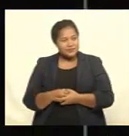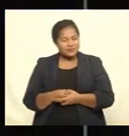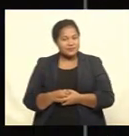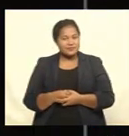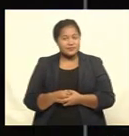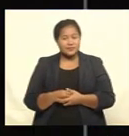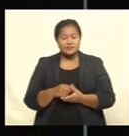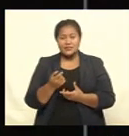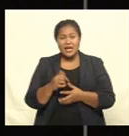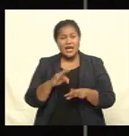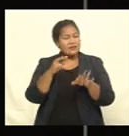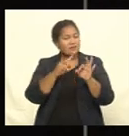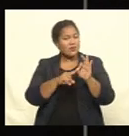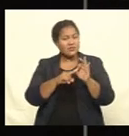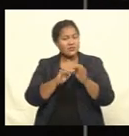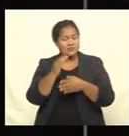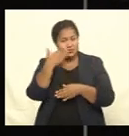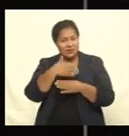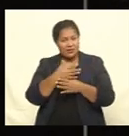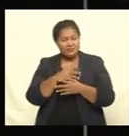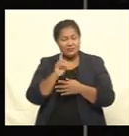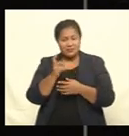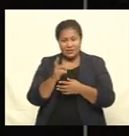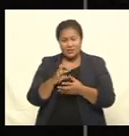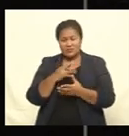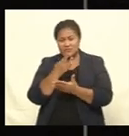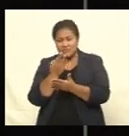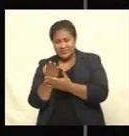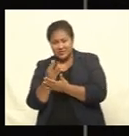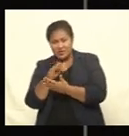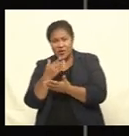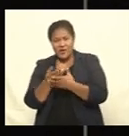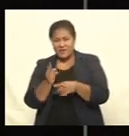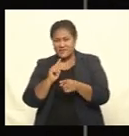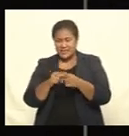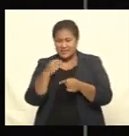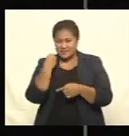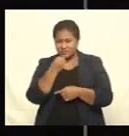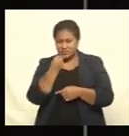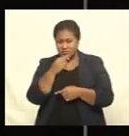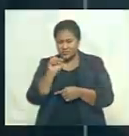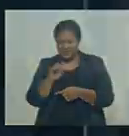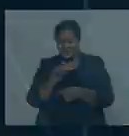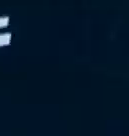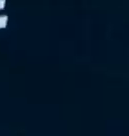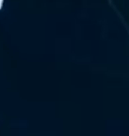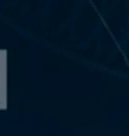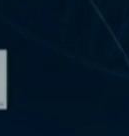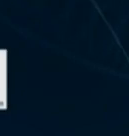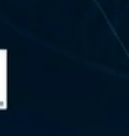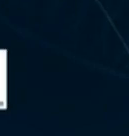And in Fijian Pulse tonight, we are asking, are you relying more on fast food during this time?